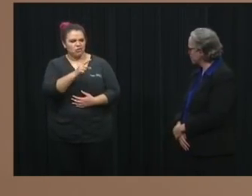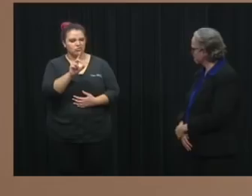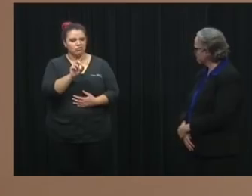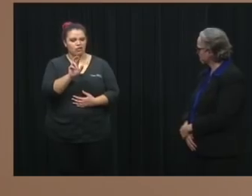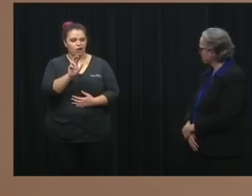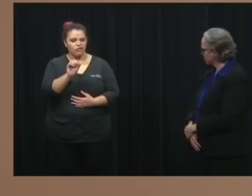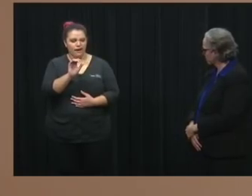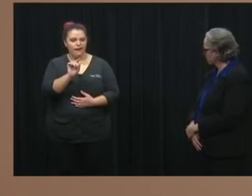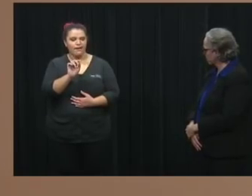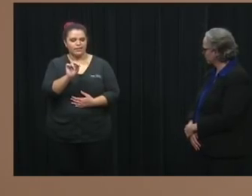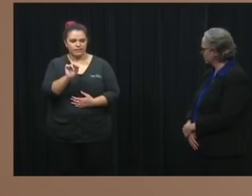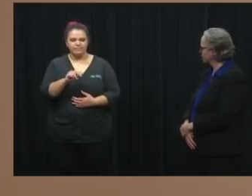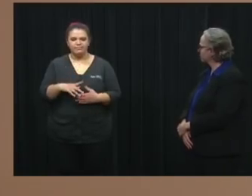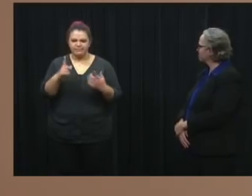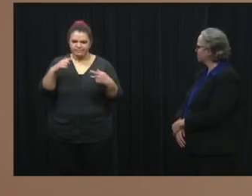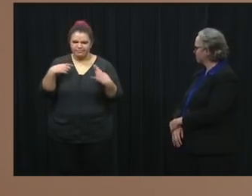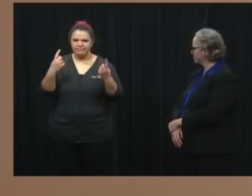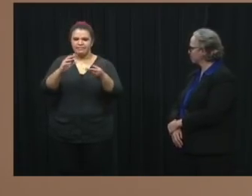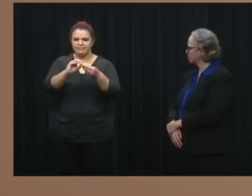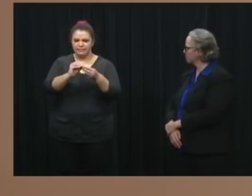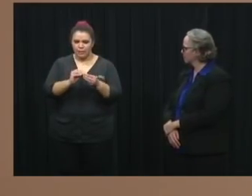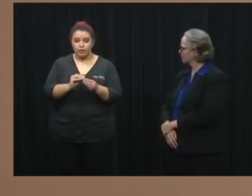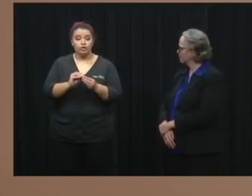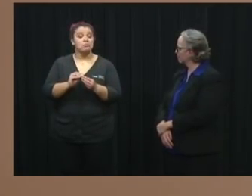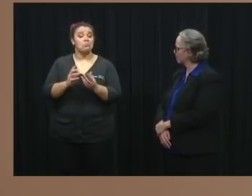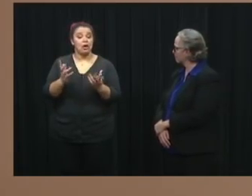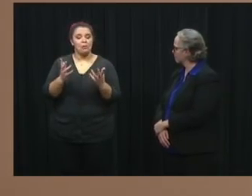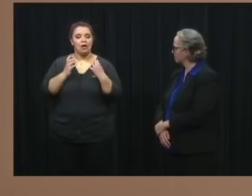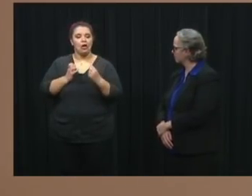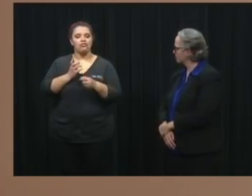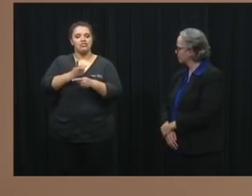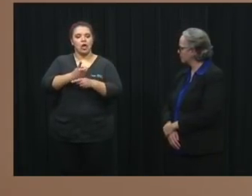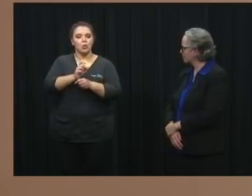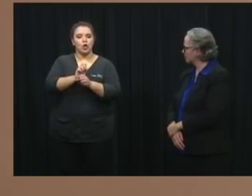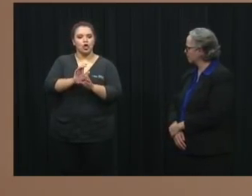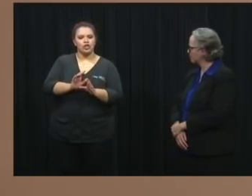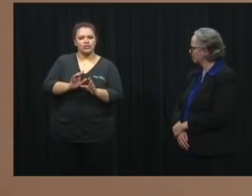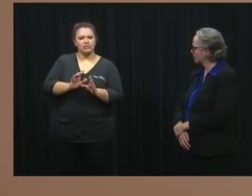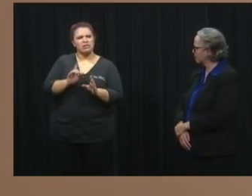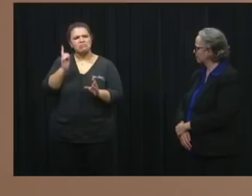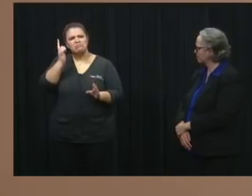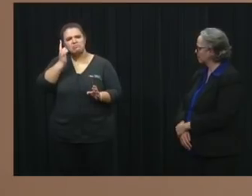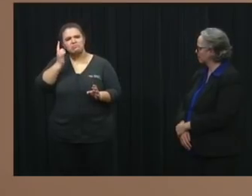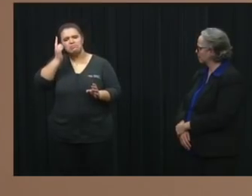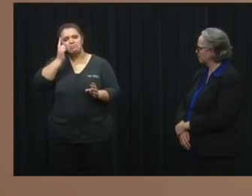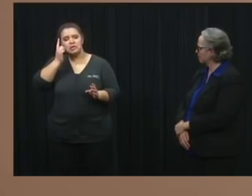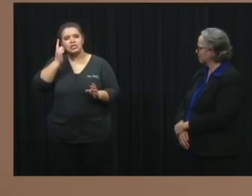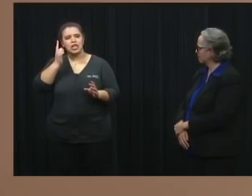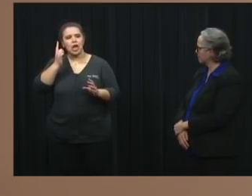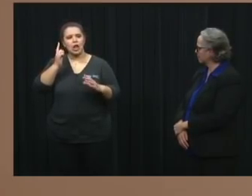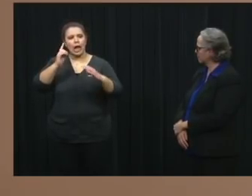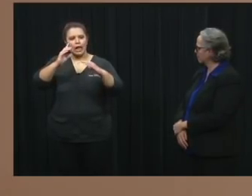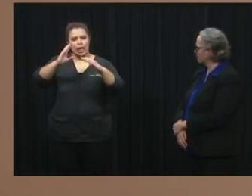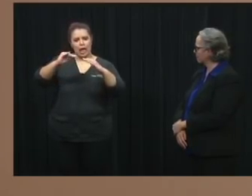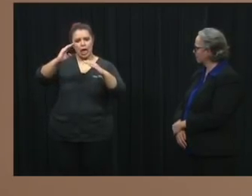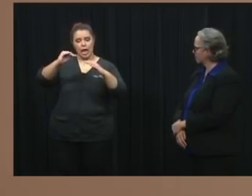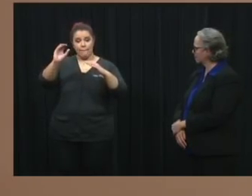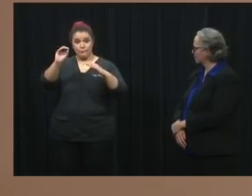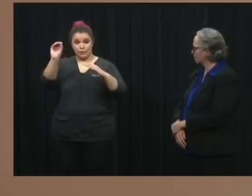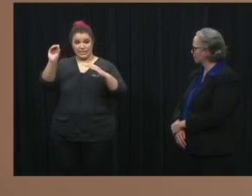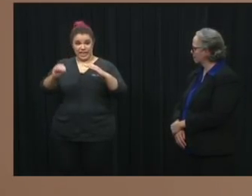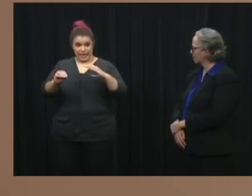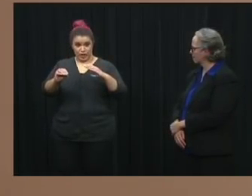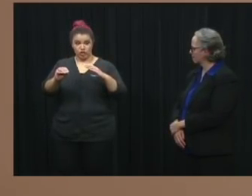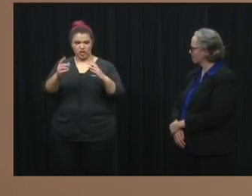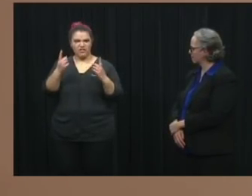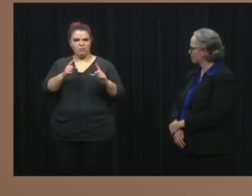and the percentage of the cases we're seeing from them. Is there a certain percentage or a number of healthcare workers where you're going to be concerned